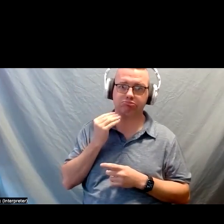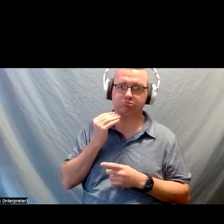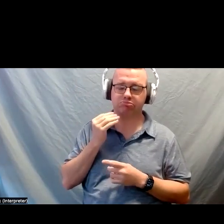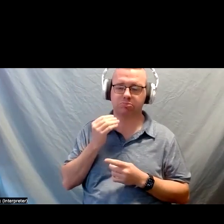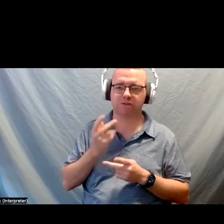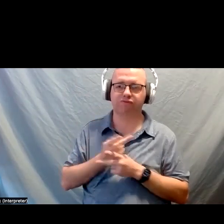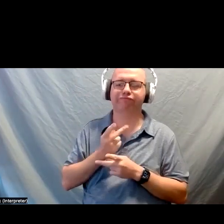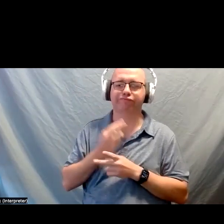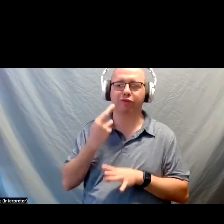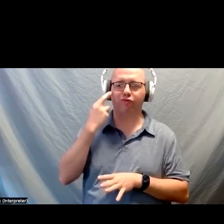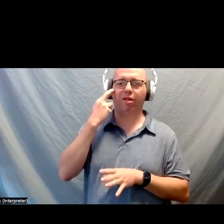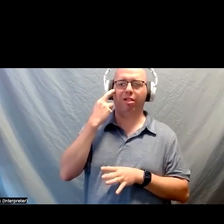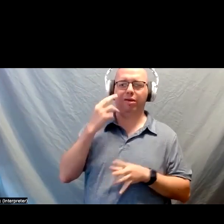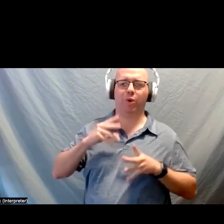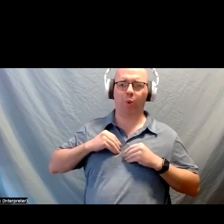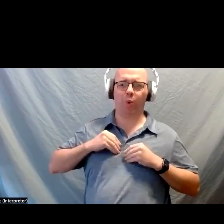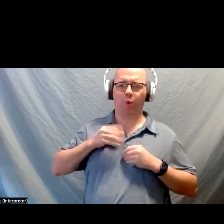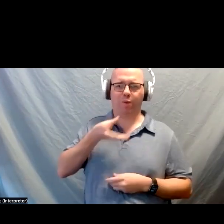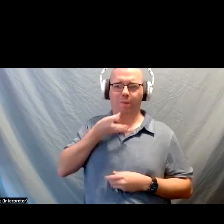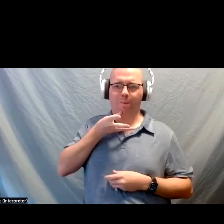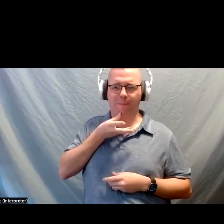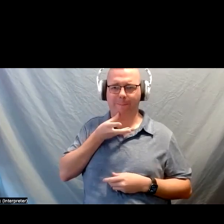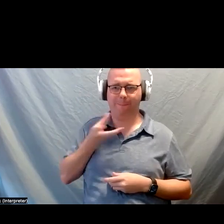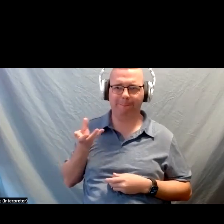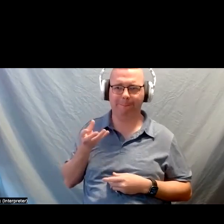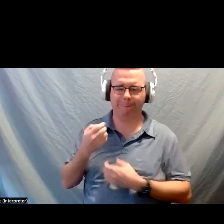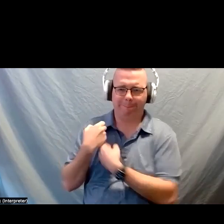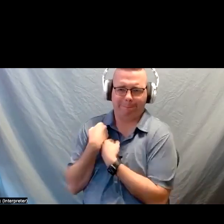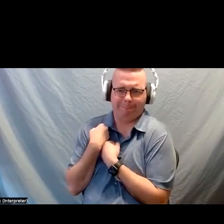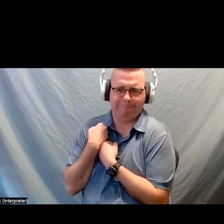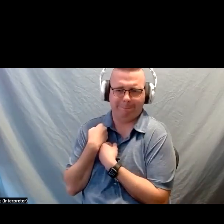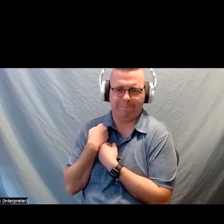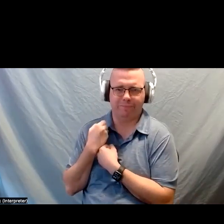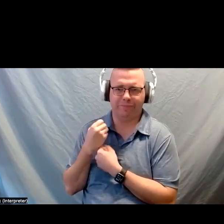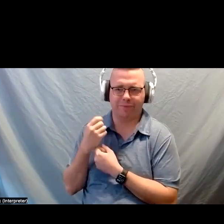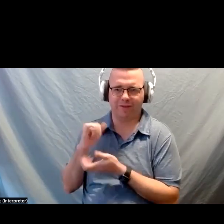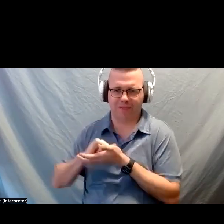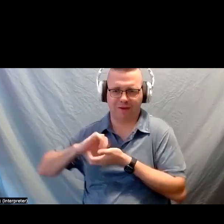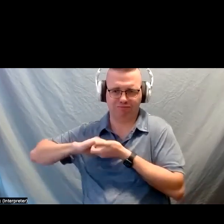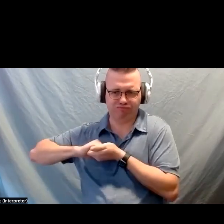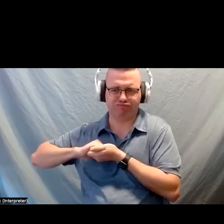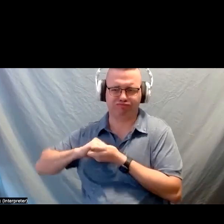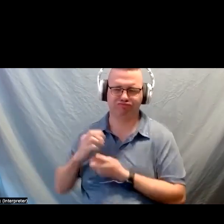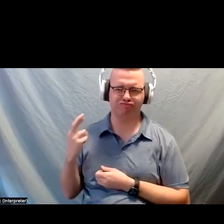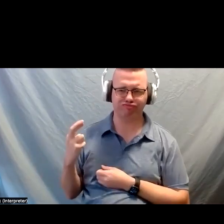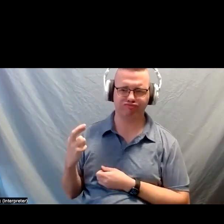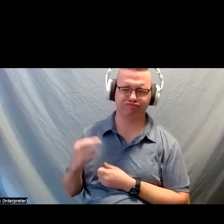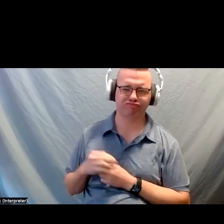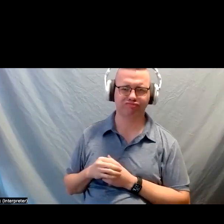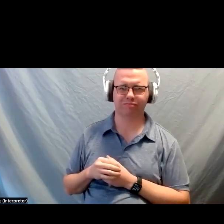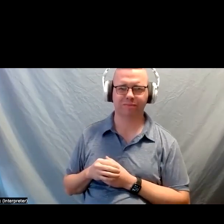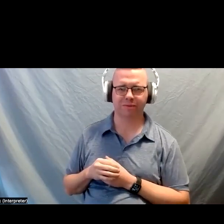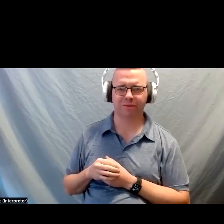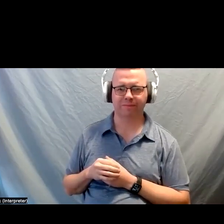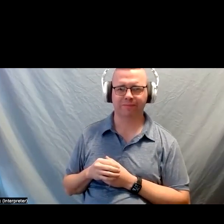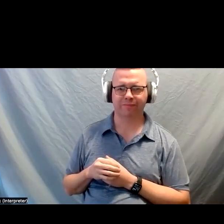and rediscover and own her mother and hold her mother and be held by her mother, which is the action that a lot